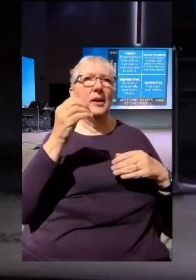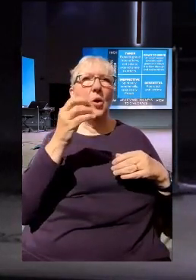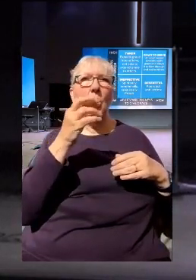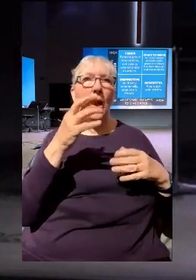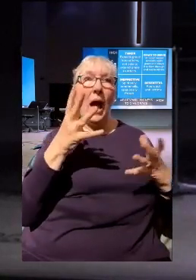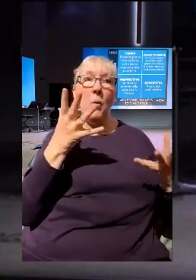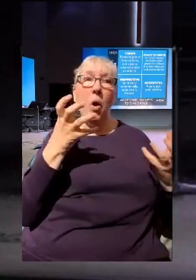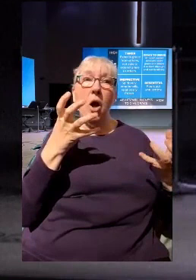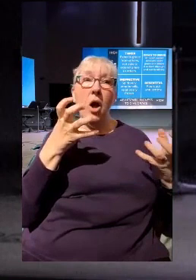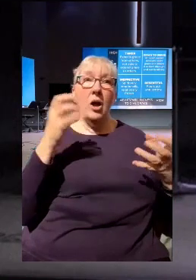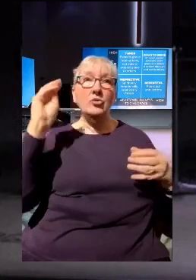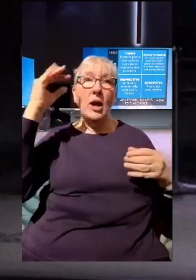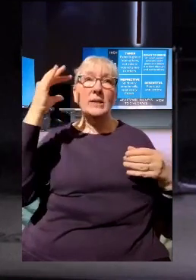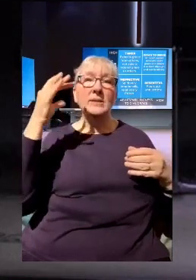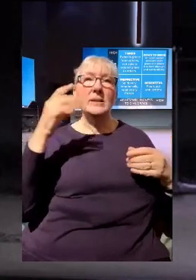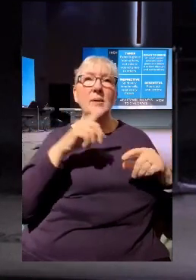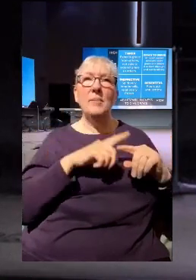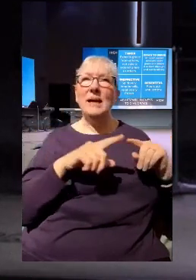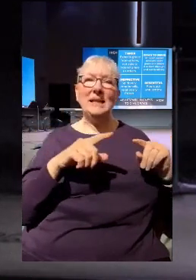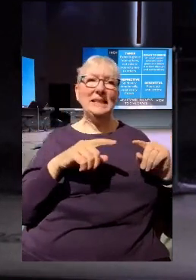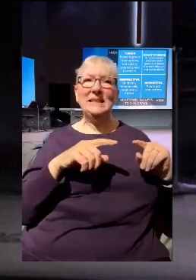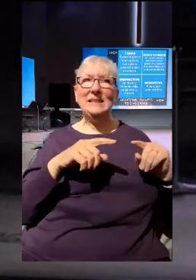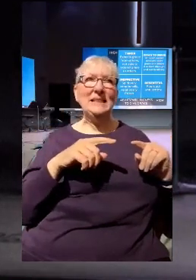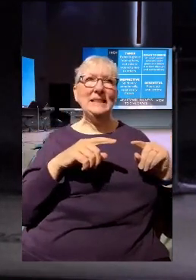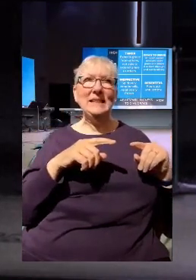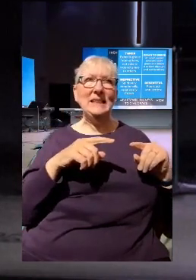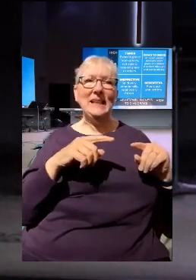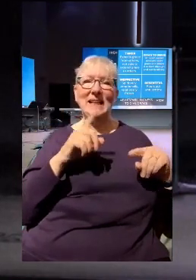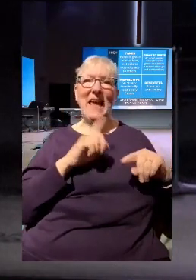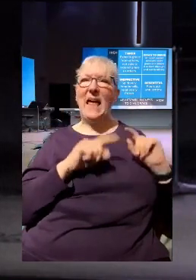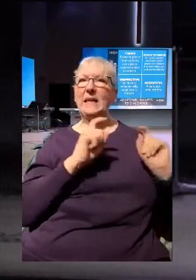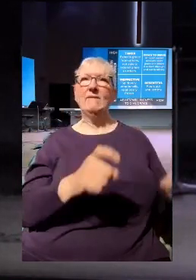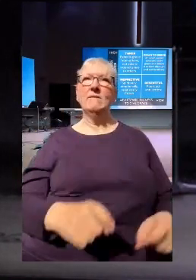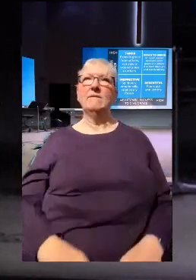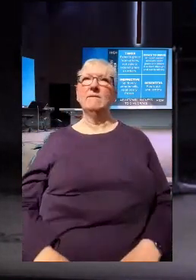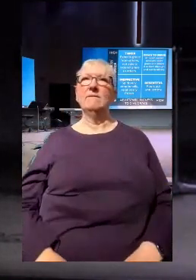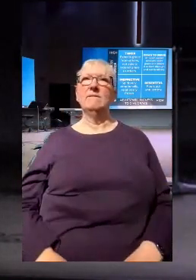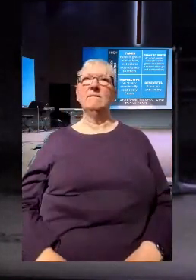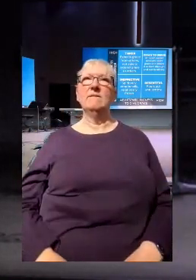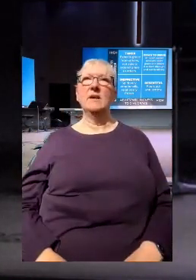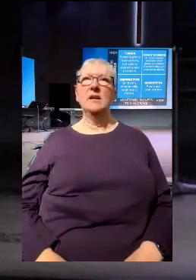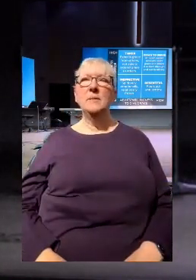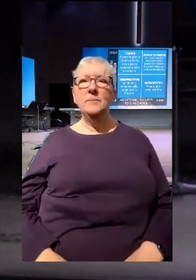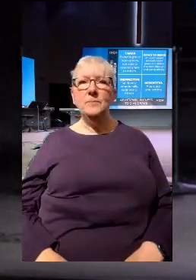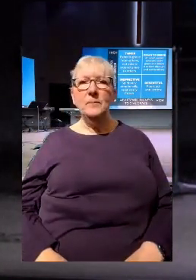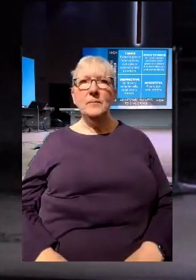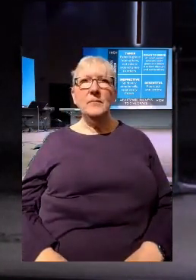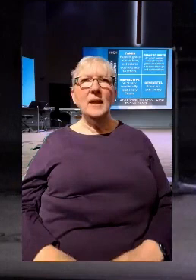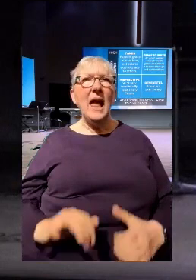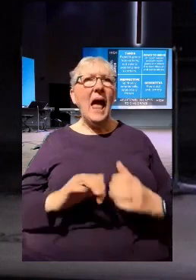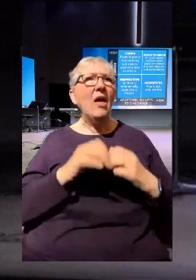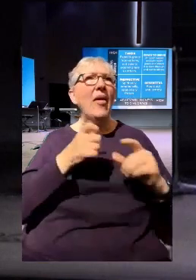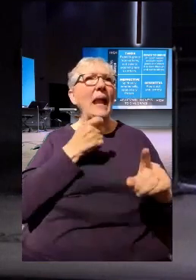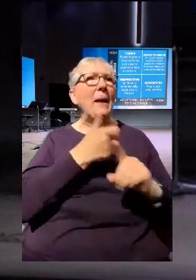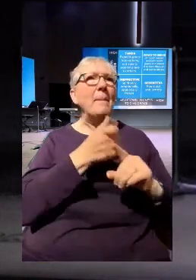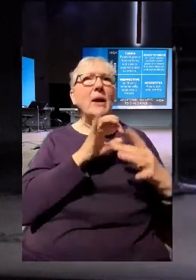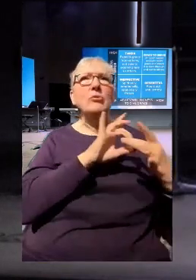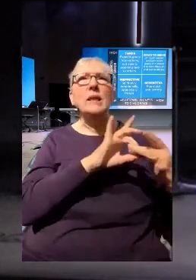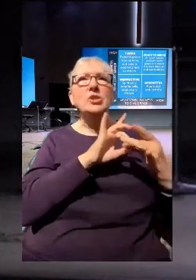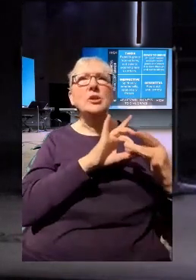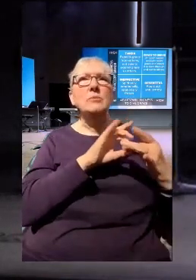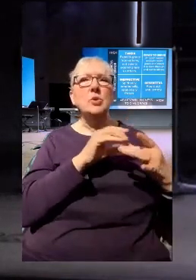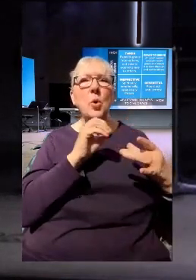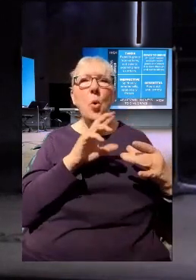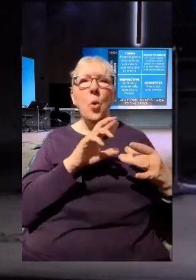grace, but I'm having a hard time giving it. And how does that impact your relationships? Or down